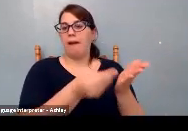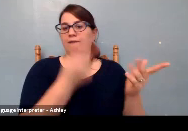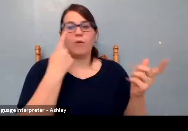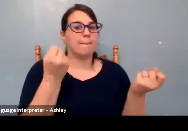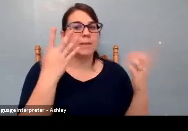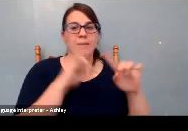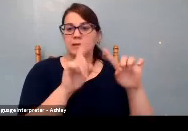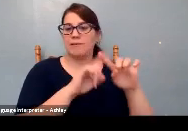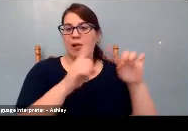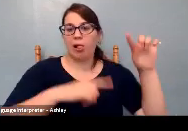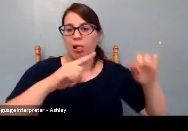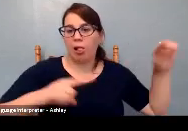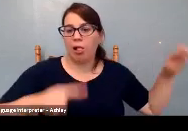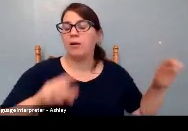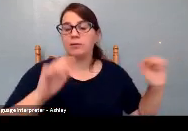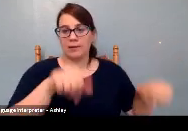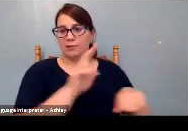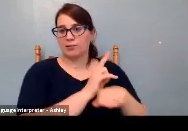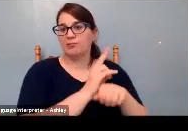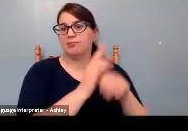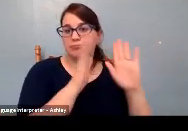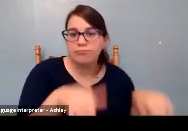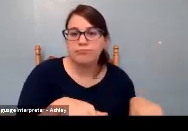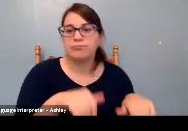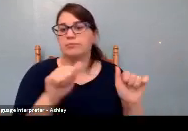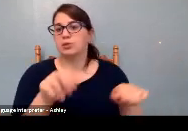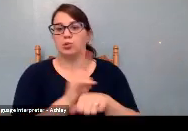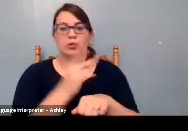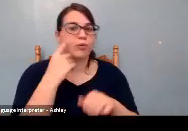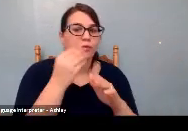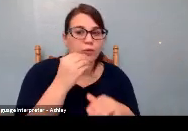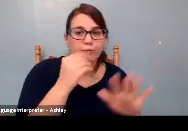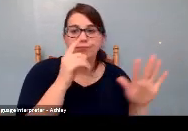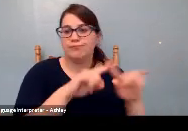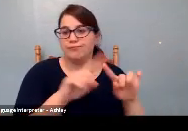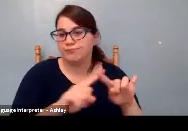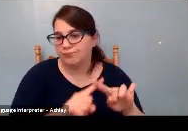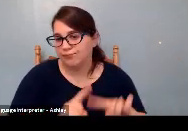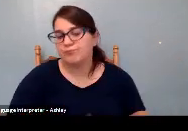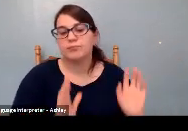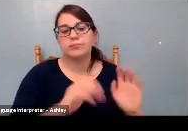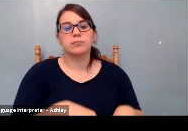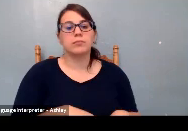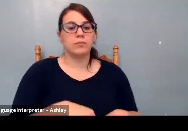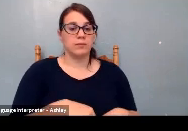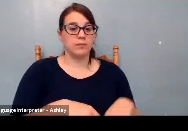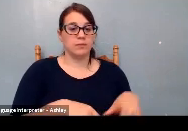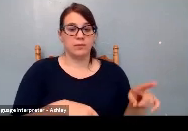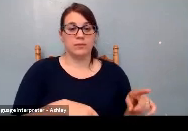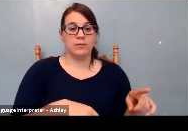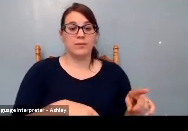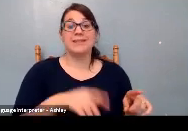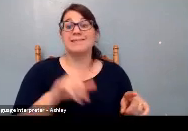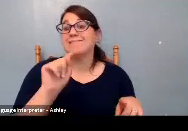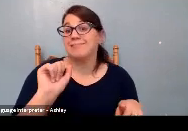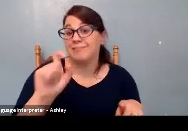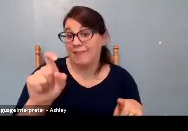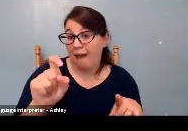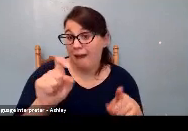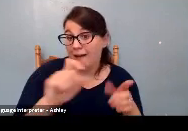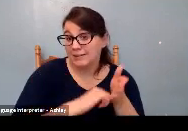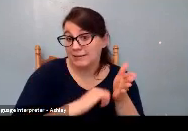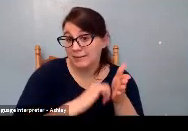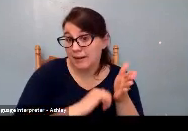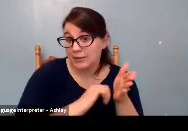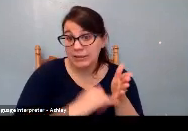for example. There is a West Virginia state tax deduction for all contributions made to WVABLE by the West Virginia